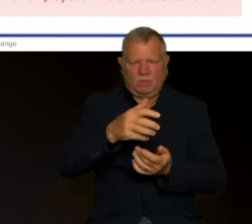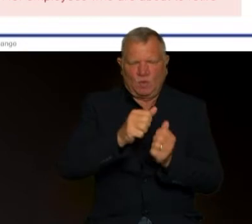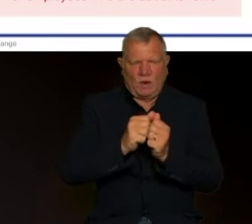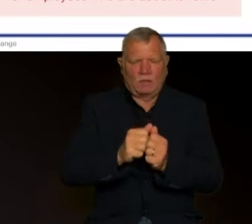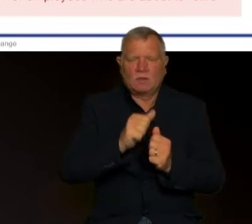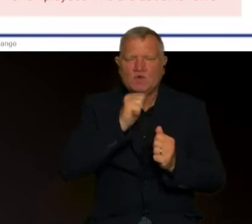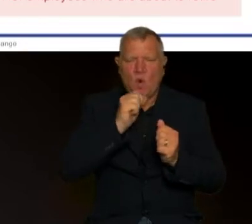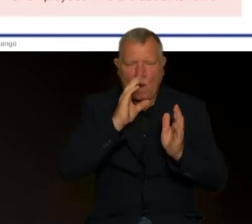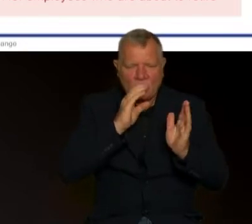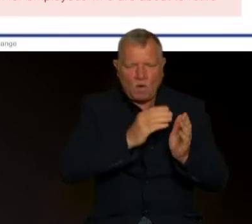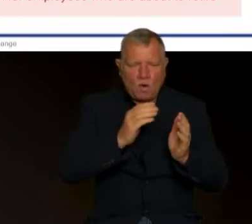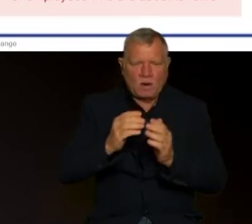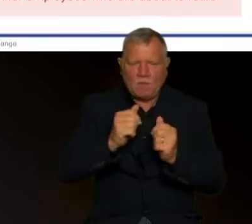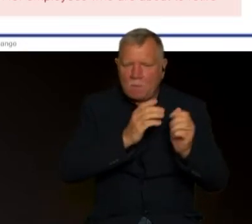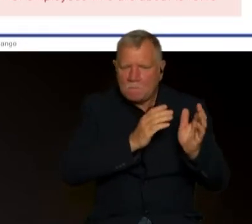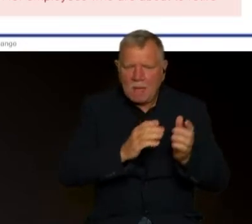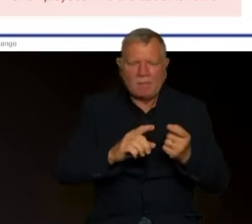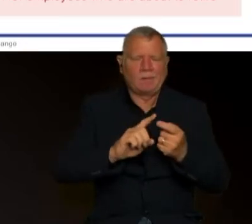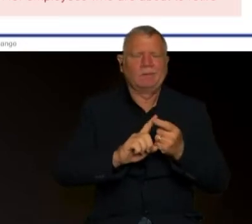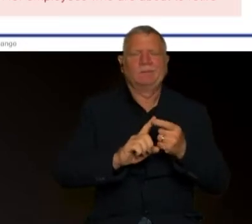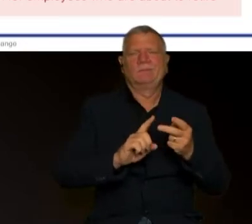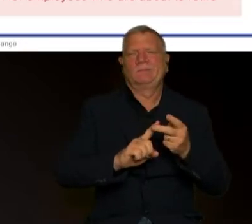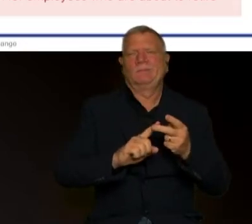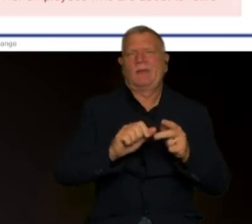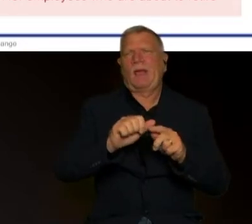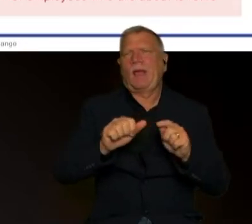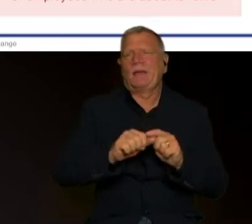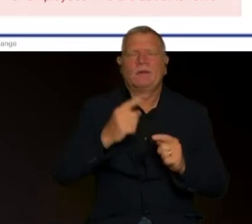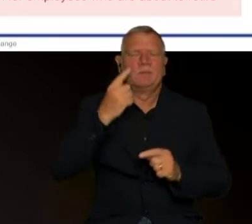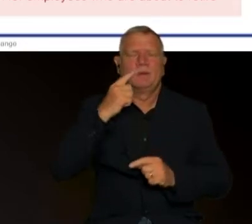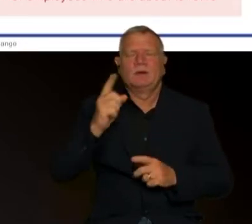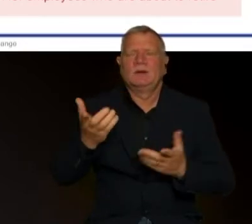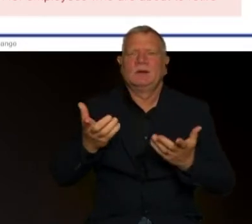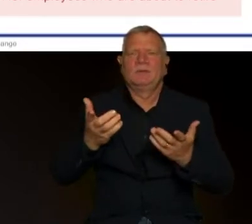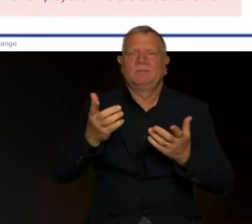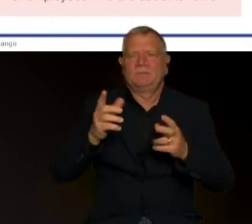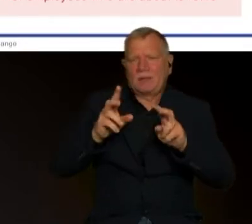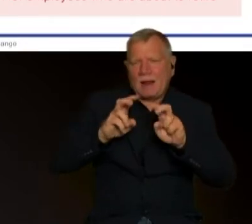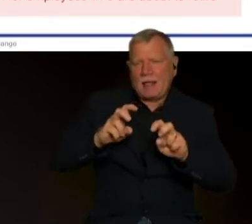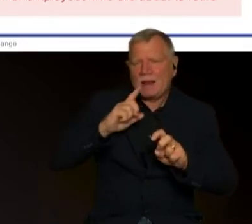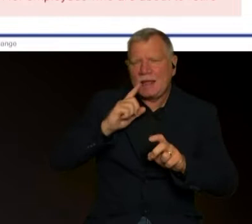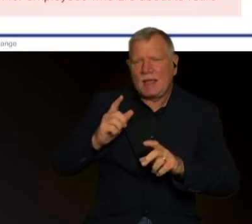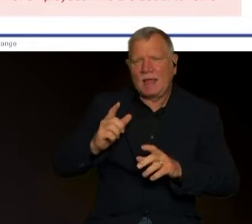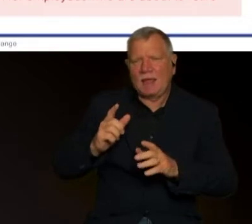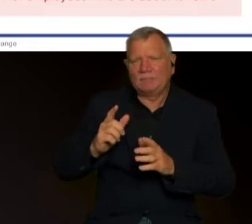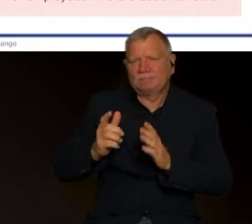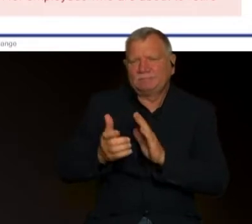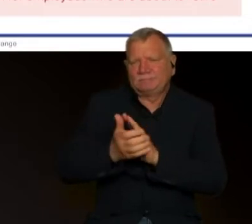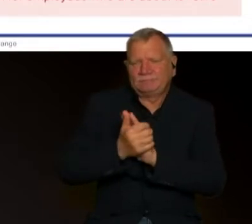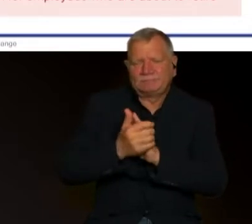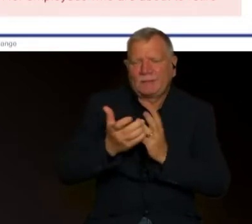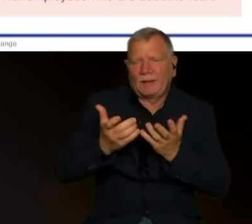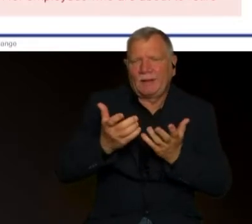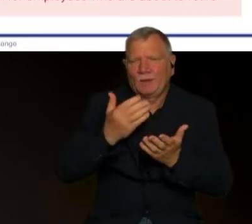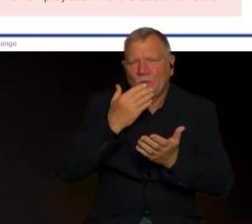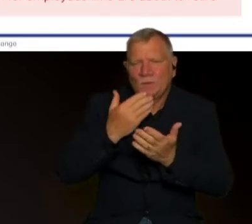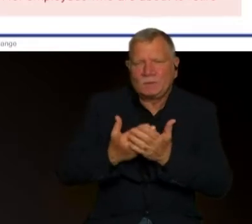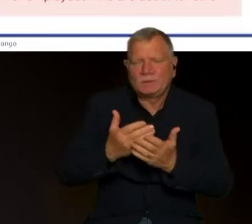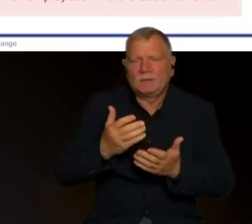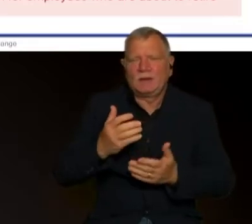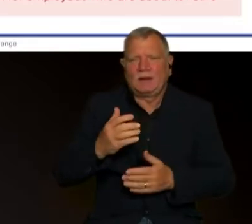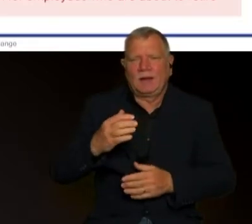were being done by one unit, practically, and there was no focus on planning, quality analysis of